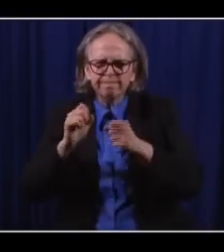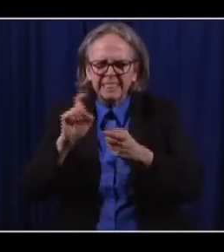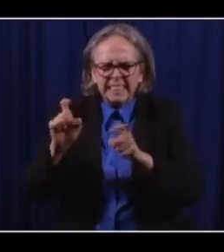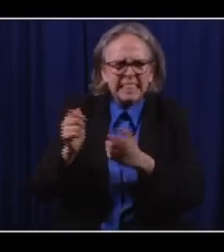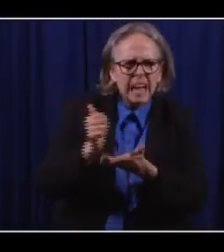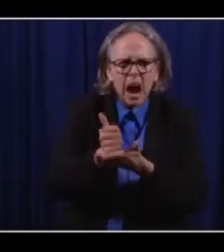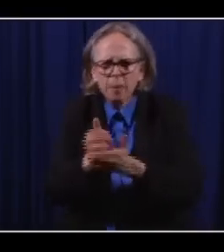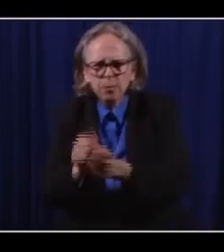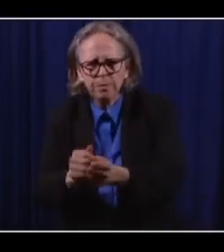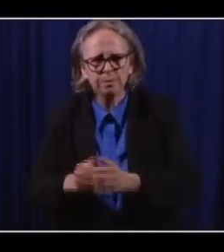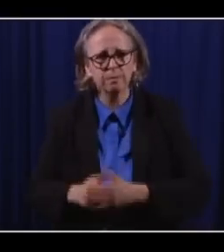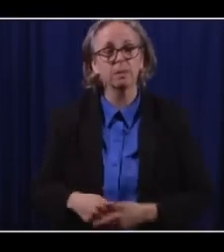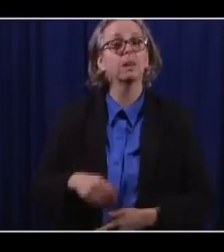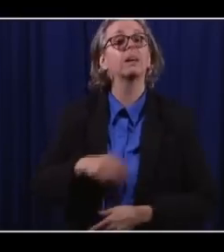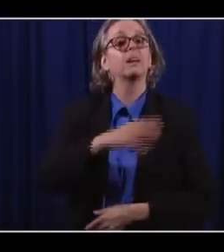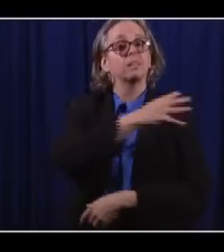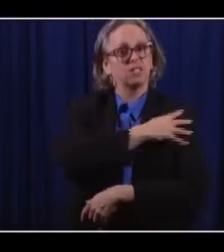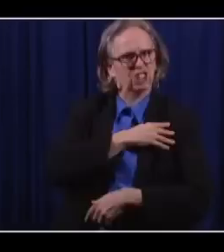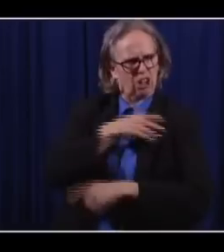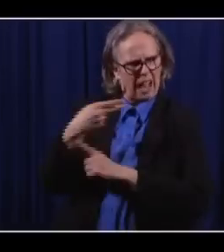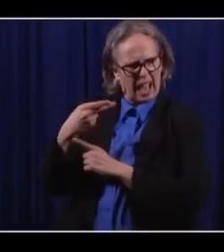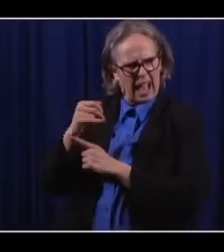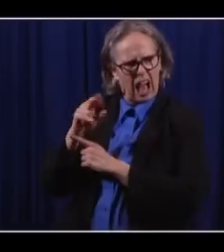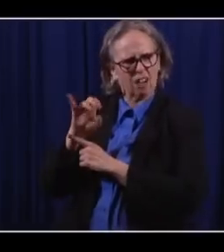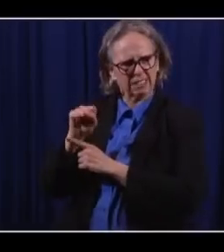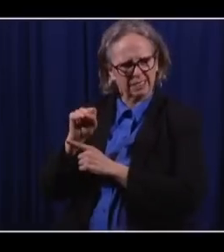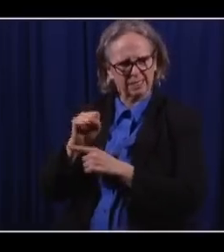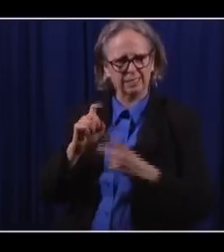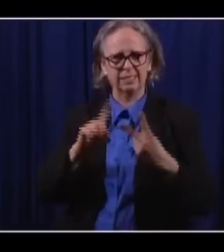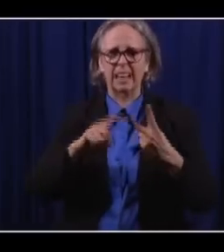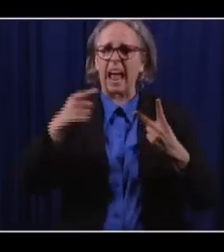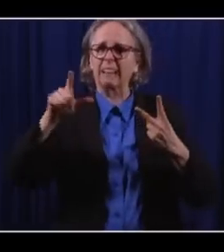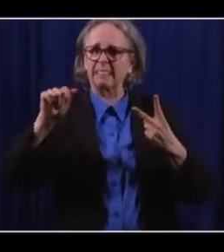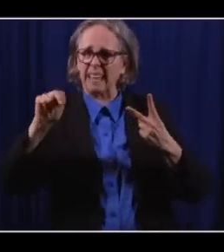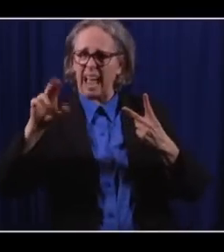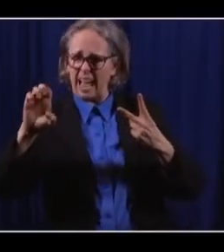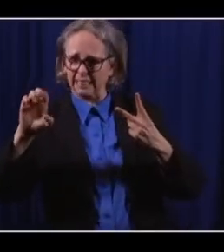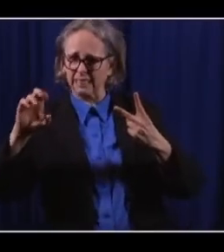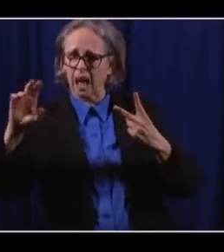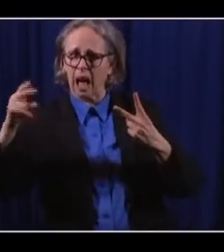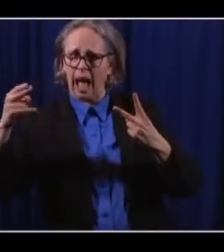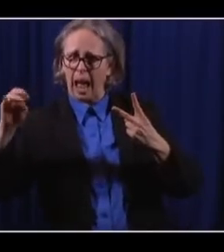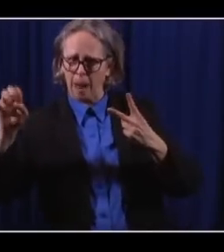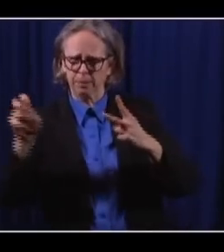the planning and logistics of the forthcoming vaccine distribution program.